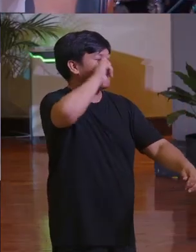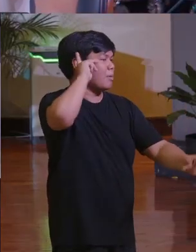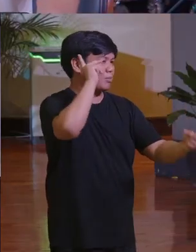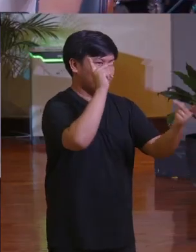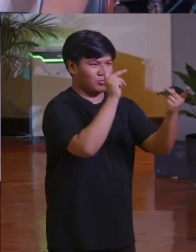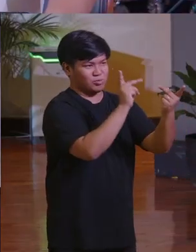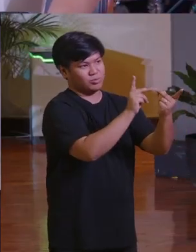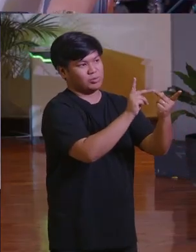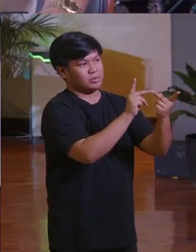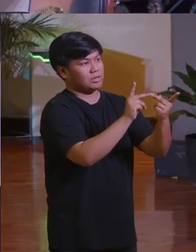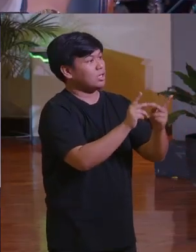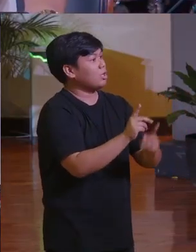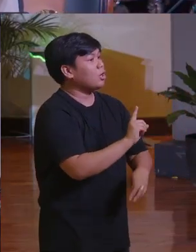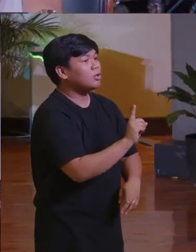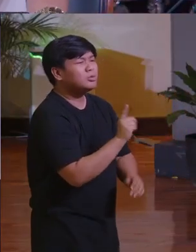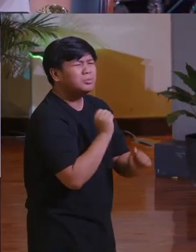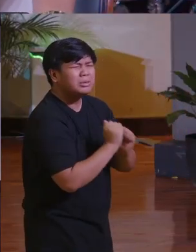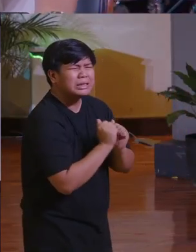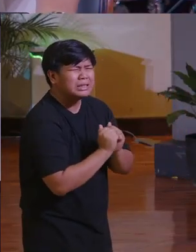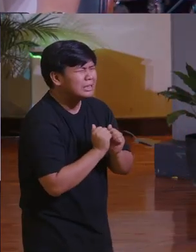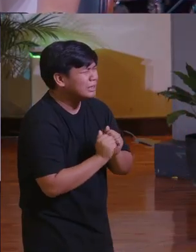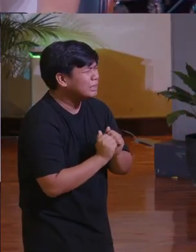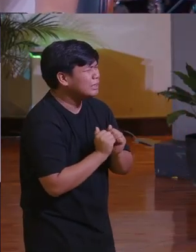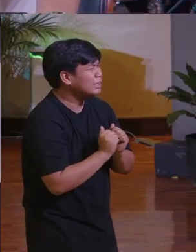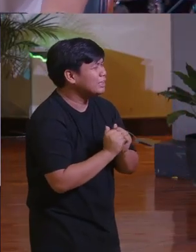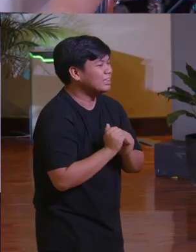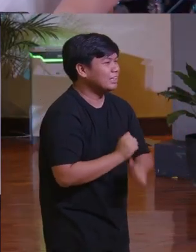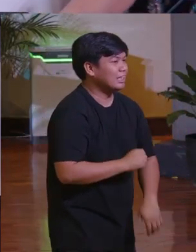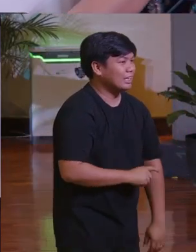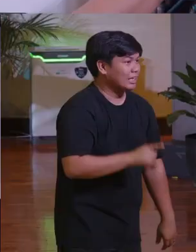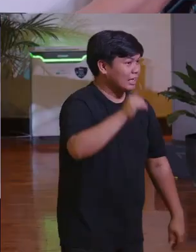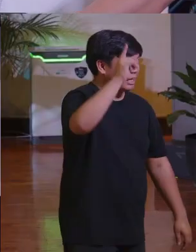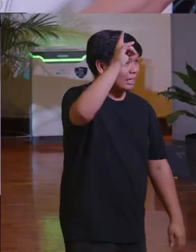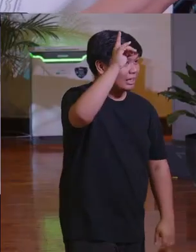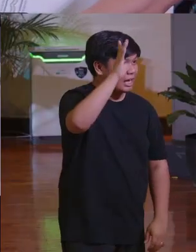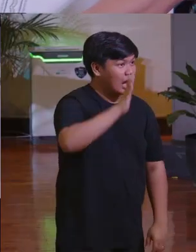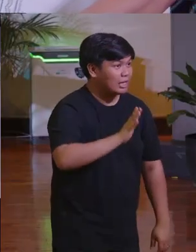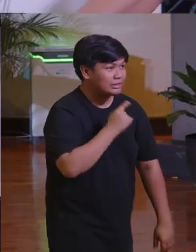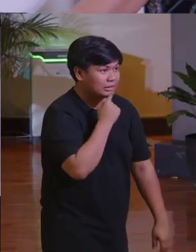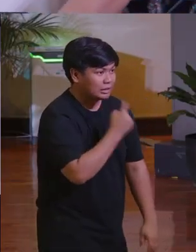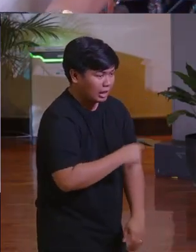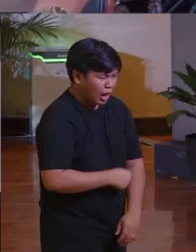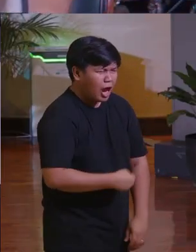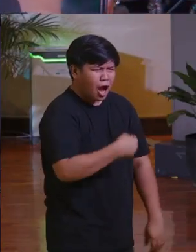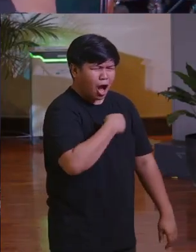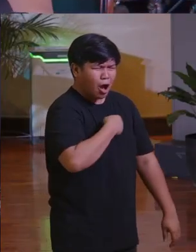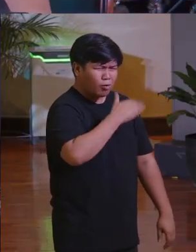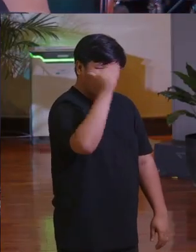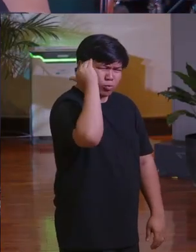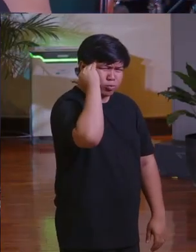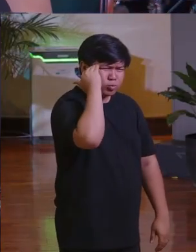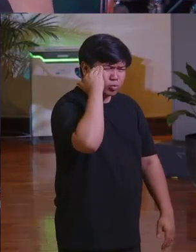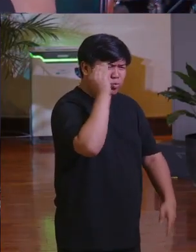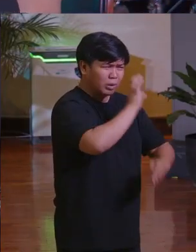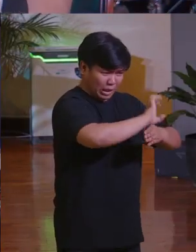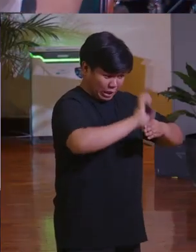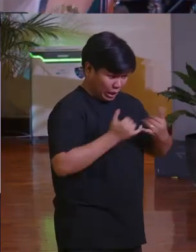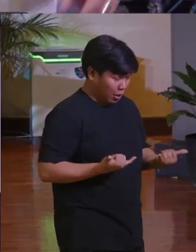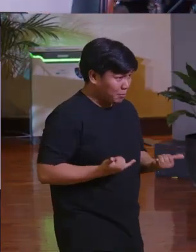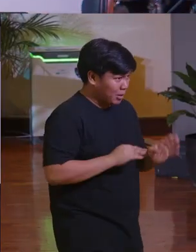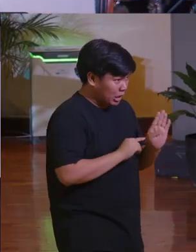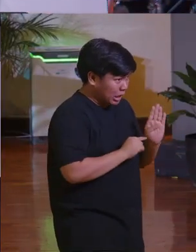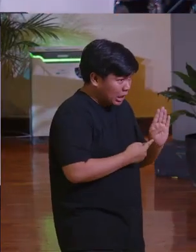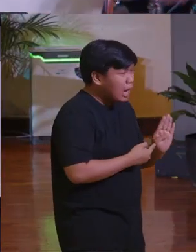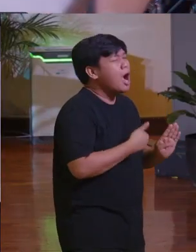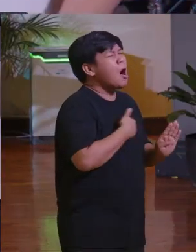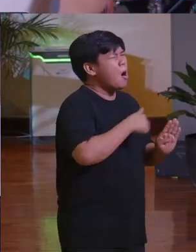purpose. Wow. Declaring the end from the beginning. Ang sabi